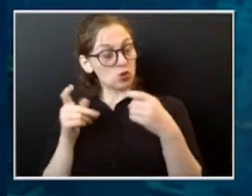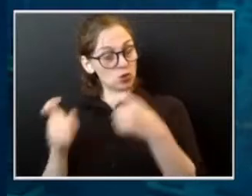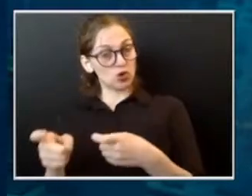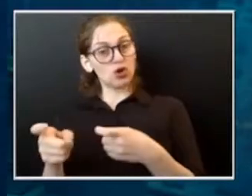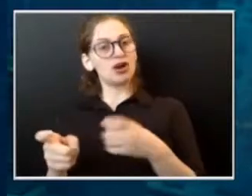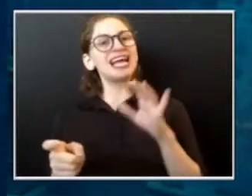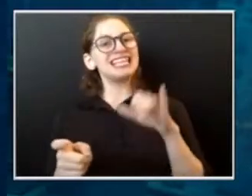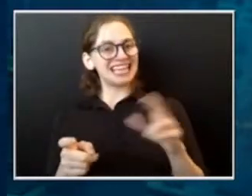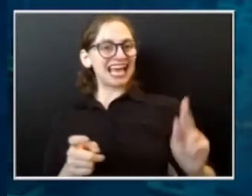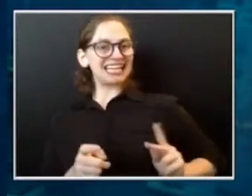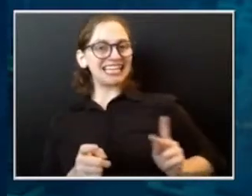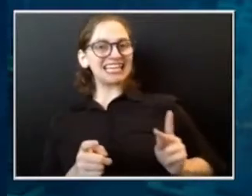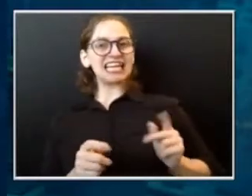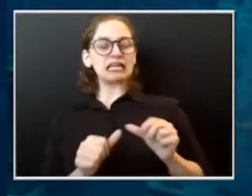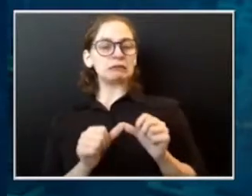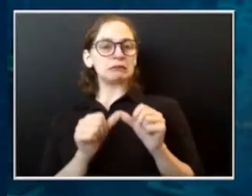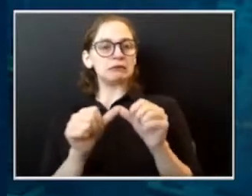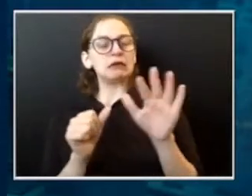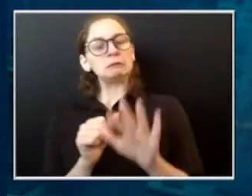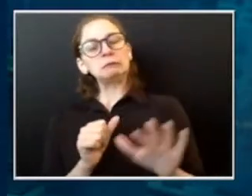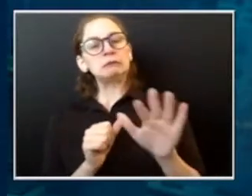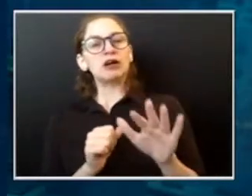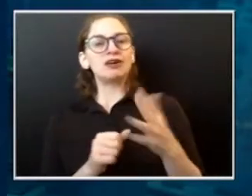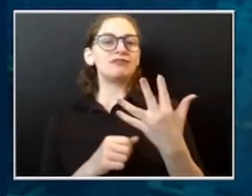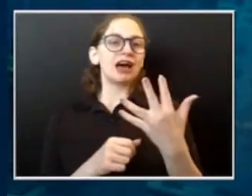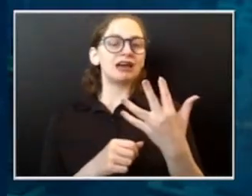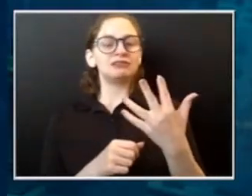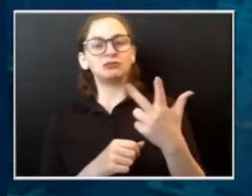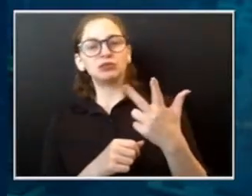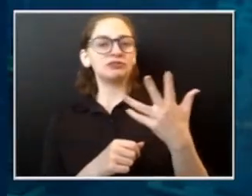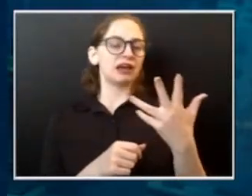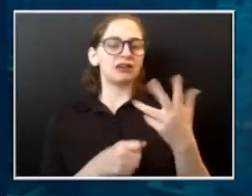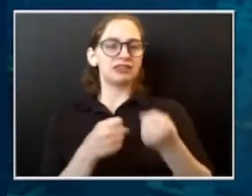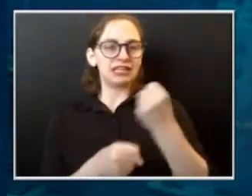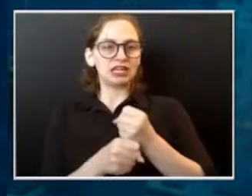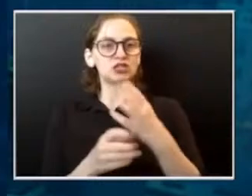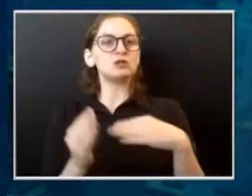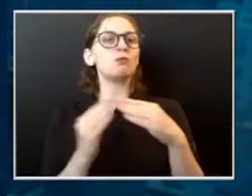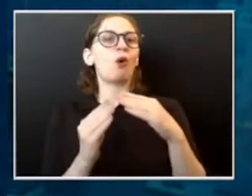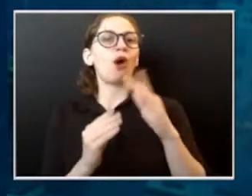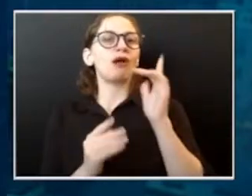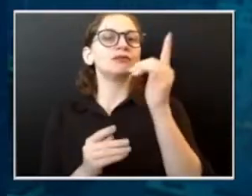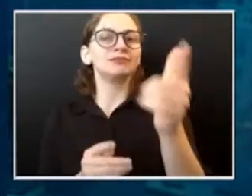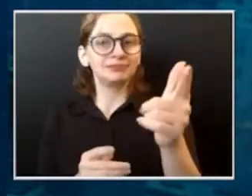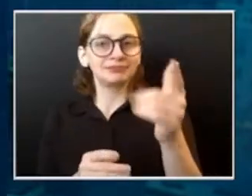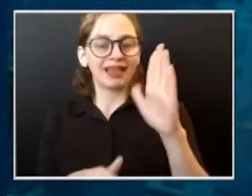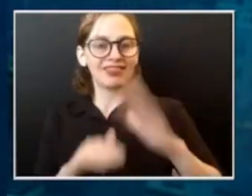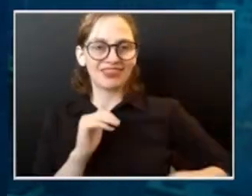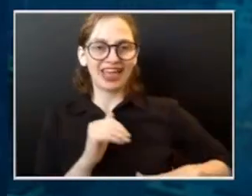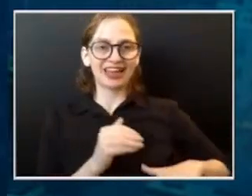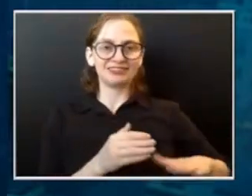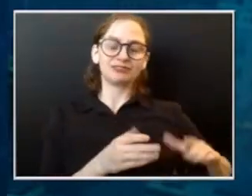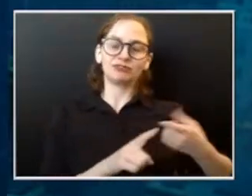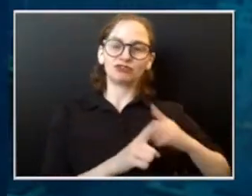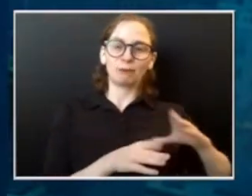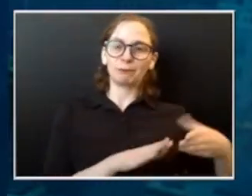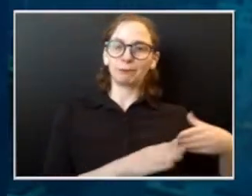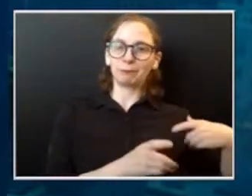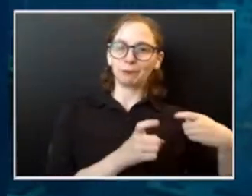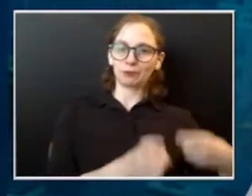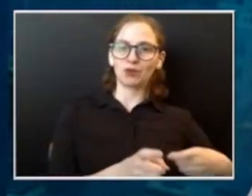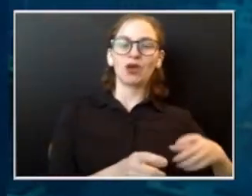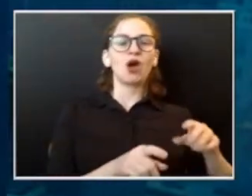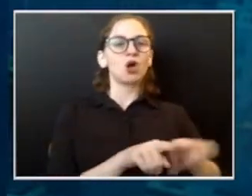donor. Okay. Furthermore, it's an elective surgery. You're not getting called at 3 in the morning and saying, come on in, we're going to give you this kidney. And so things usually kick in right